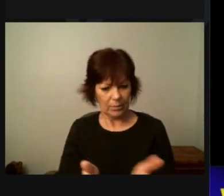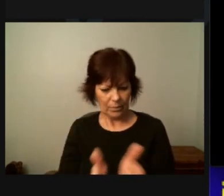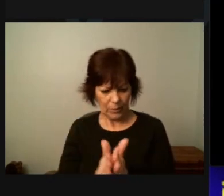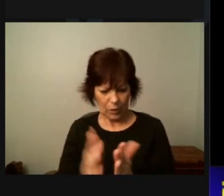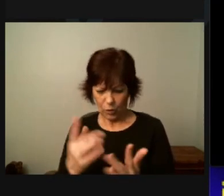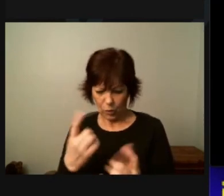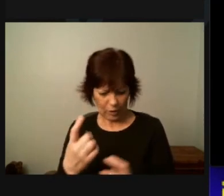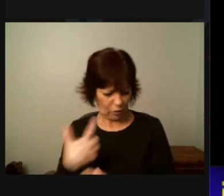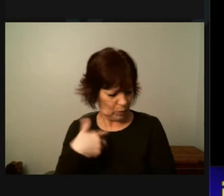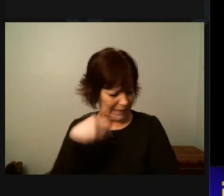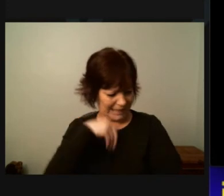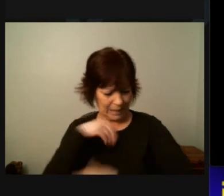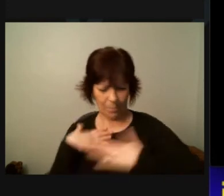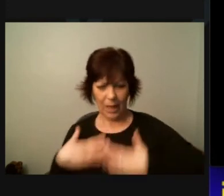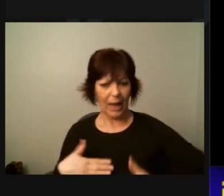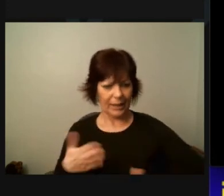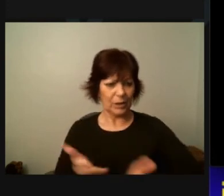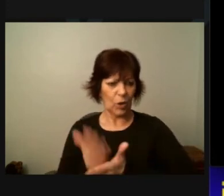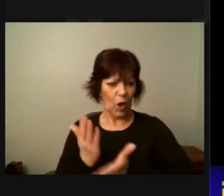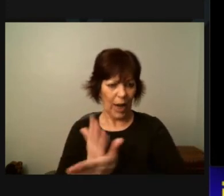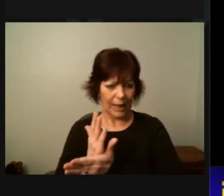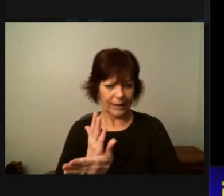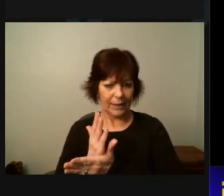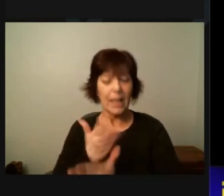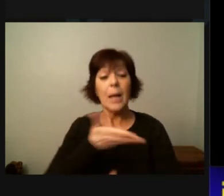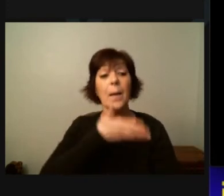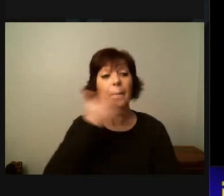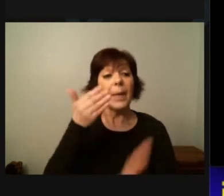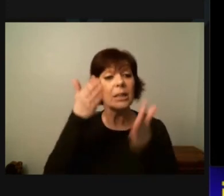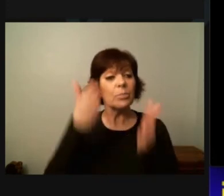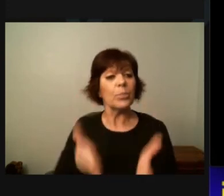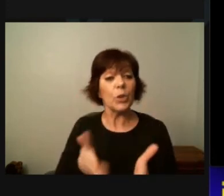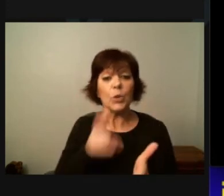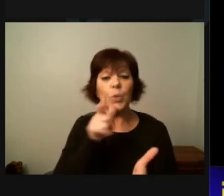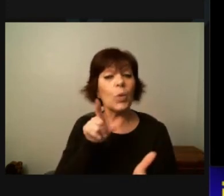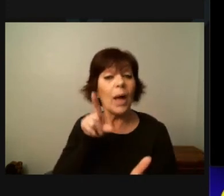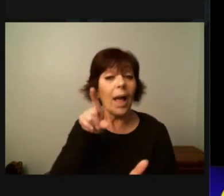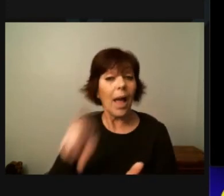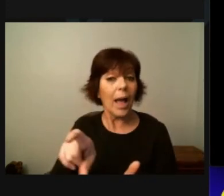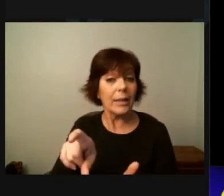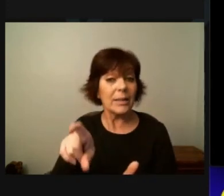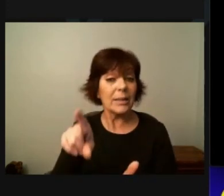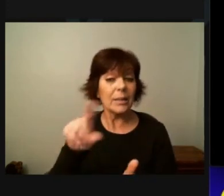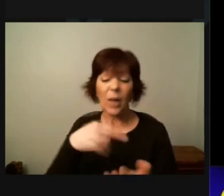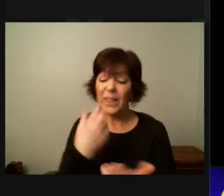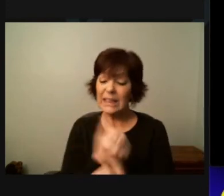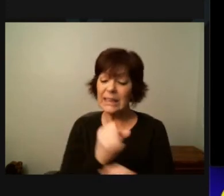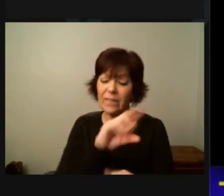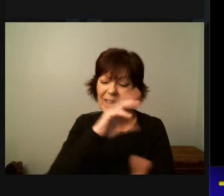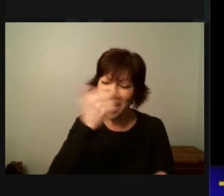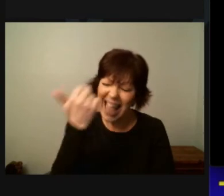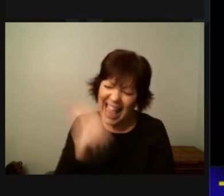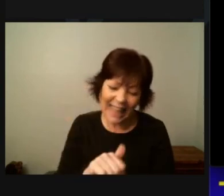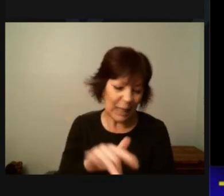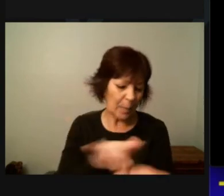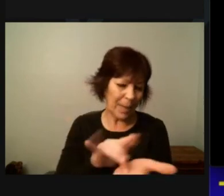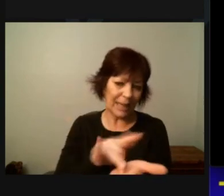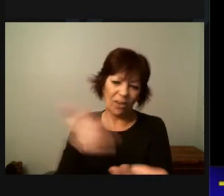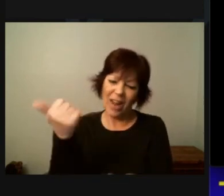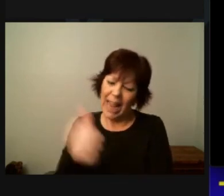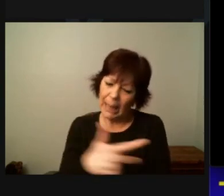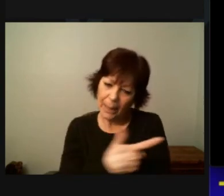That's an okay question. The best person to talk to about the safety of any medication or any